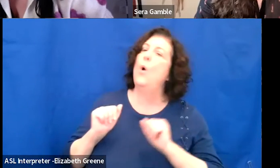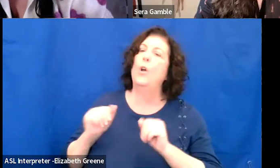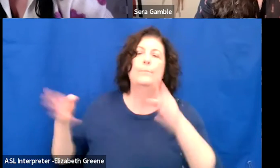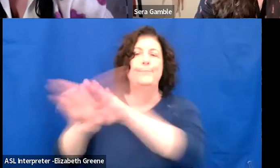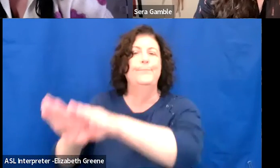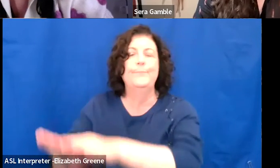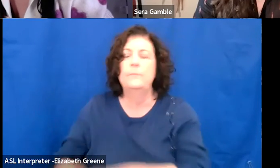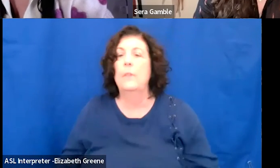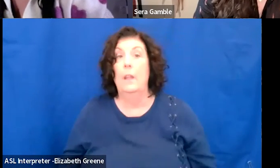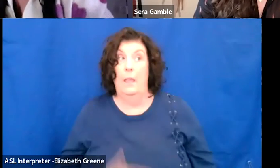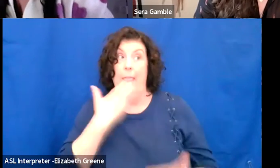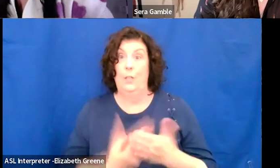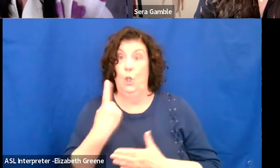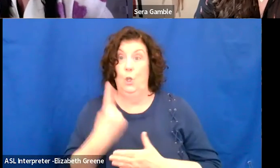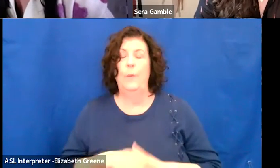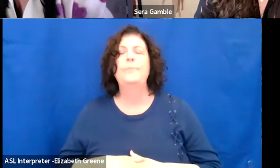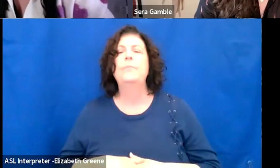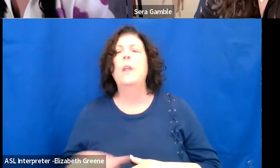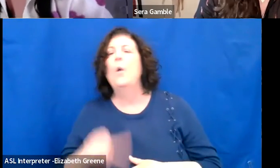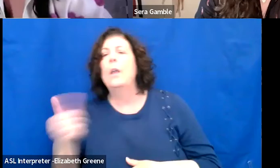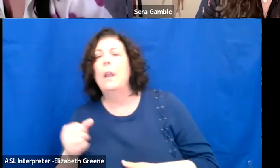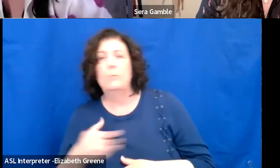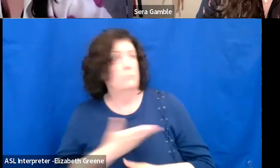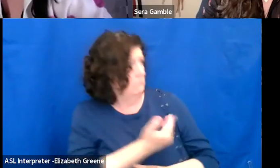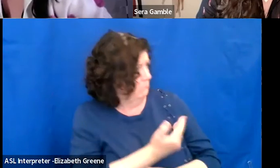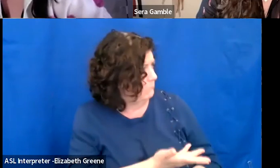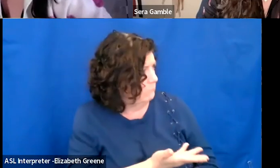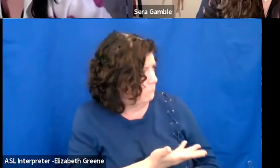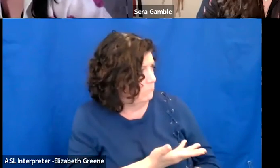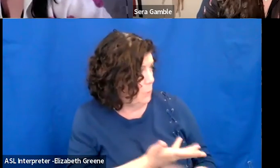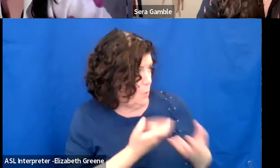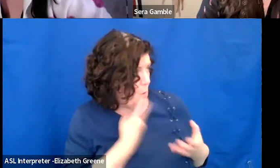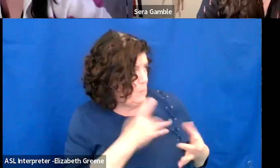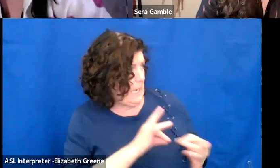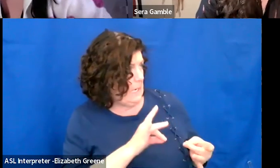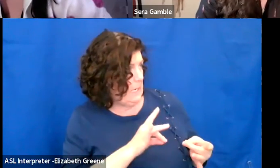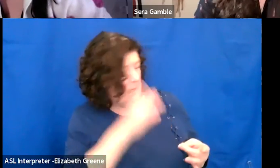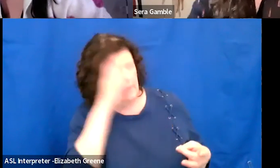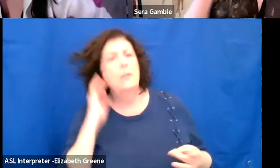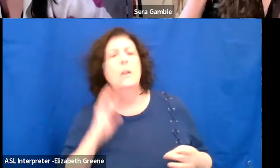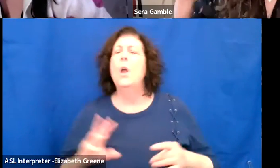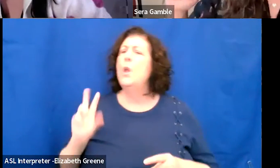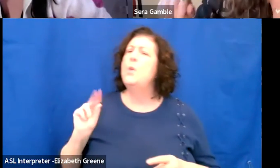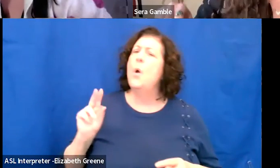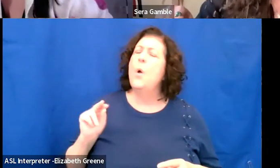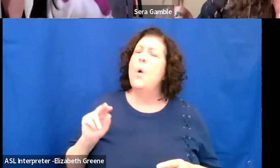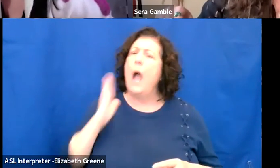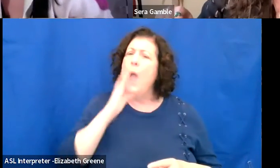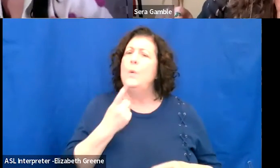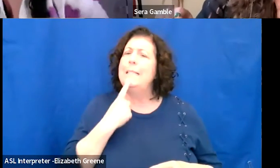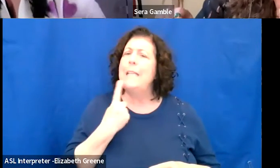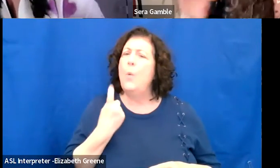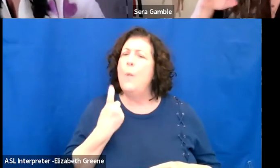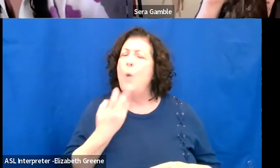that's a really good one. Okay, another question. Oh, did you wanna? Oh, no, I mean, I'll just say one other thing about it.